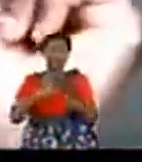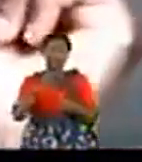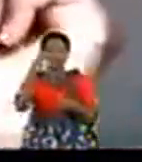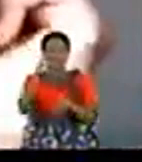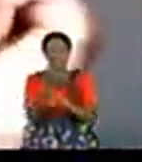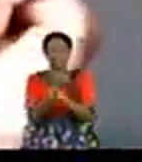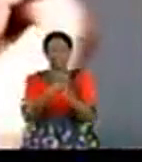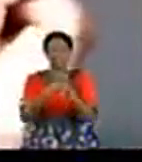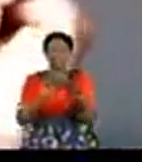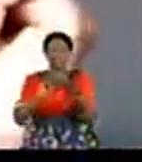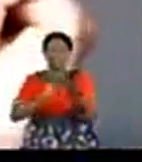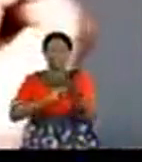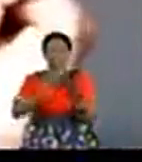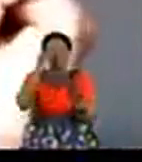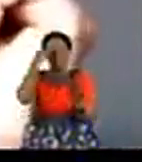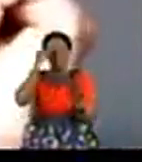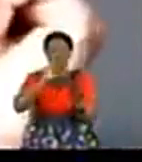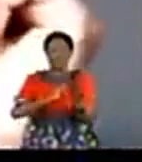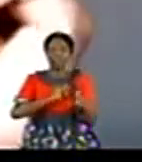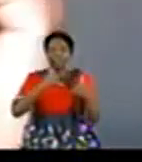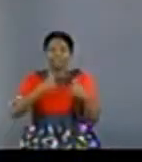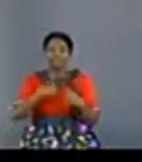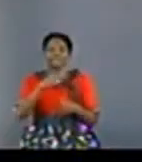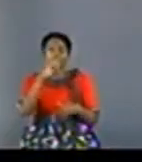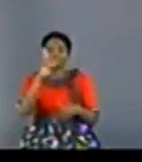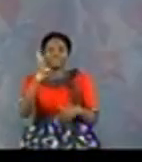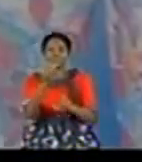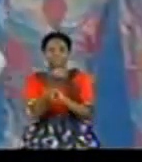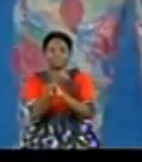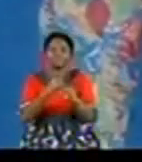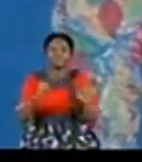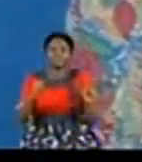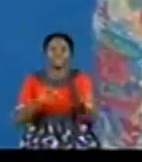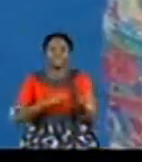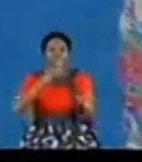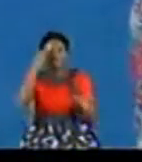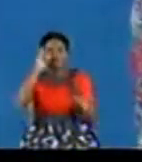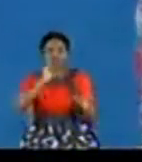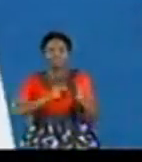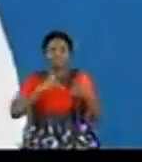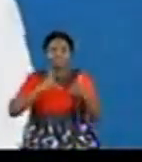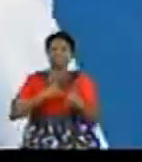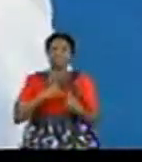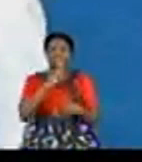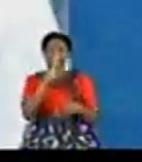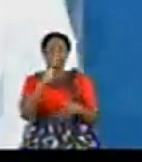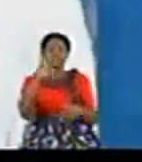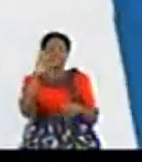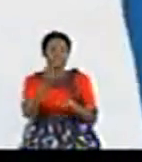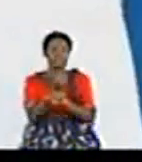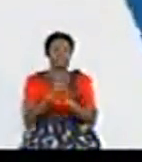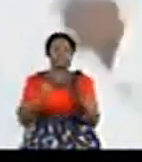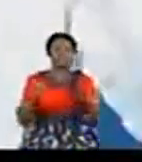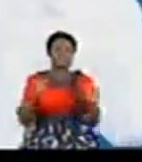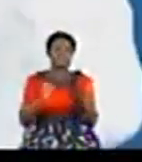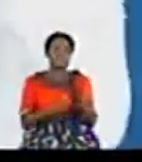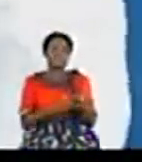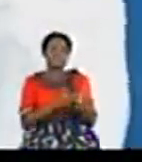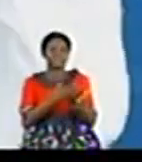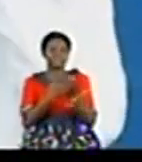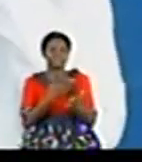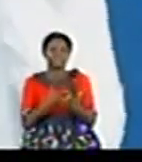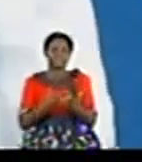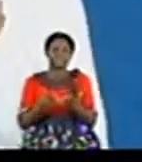know know Hallelujah Hallelujah Hallelujah